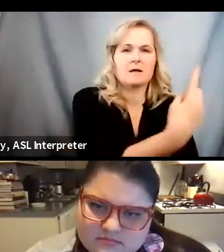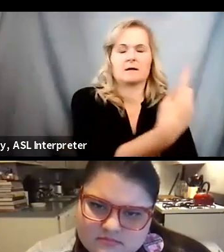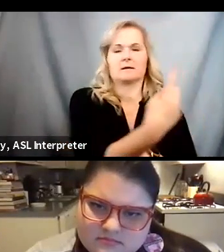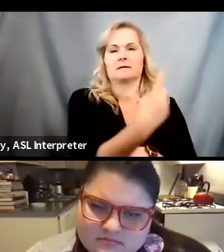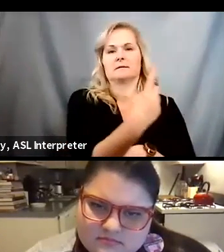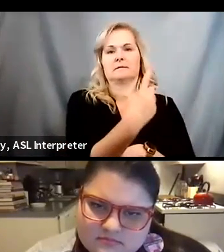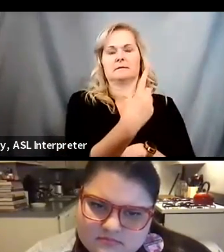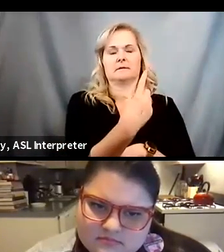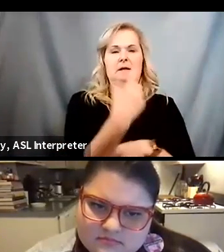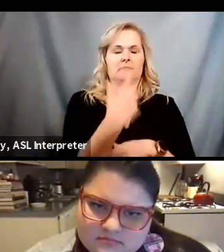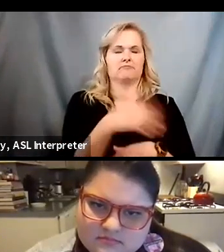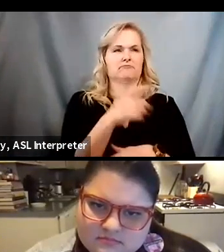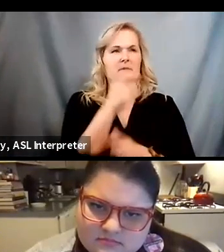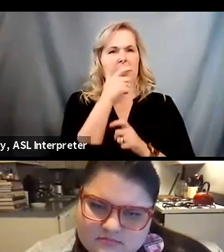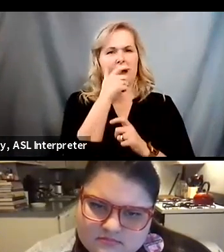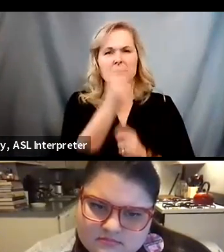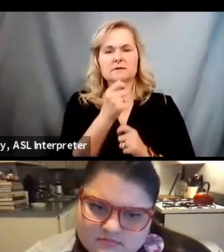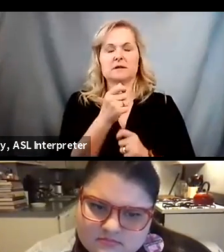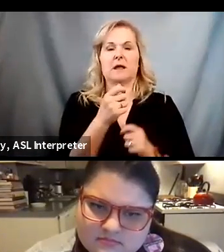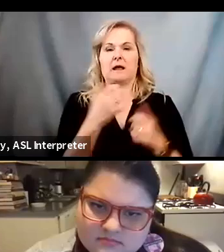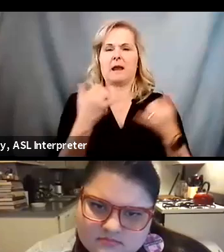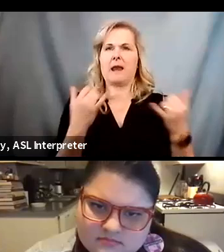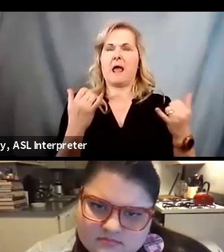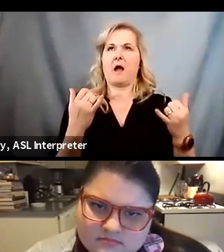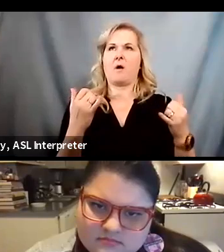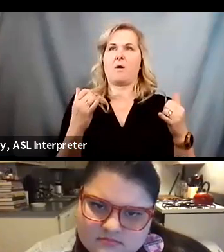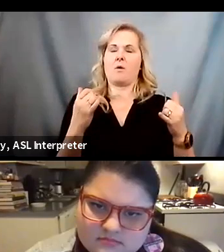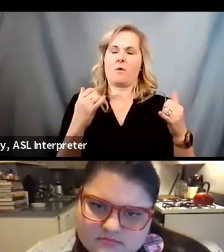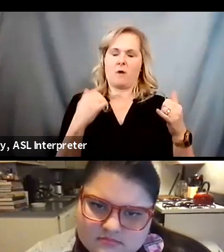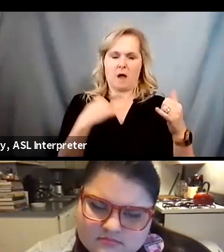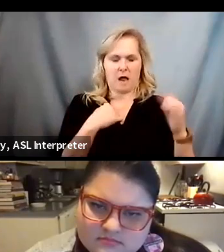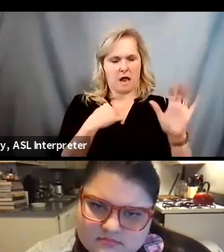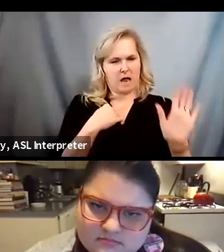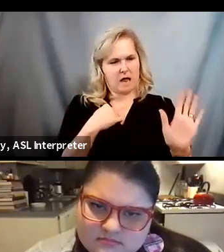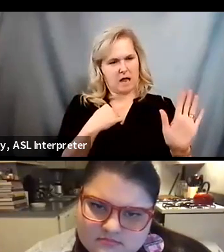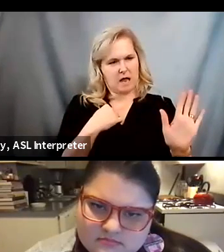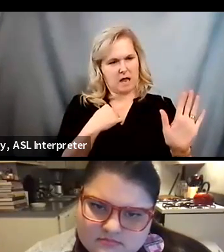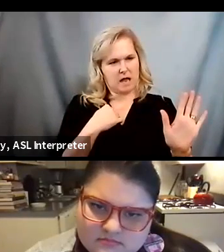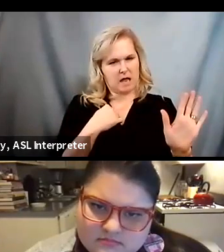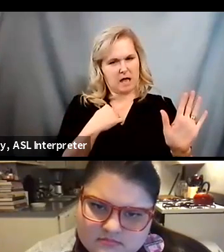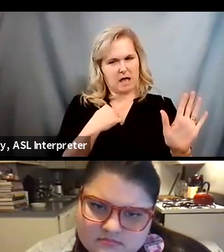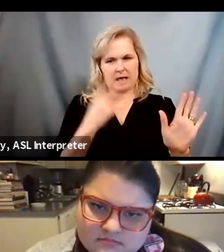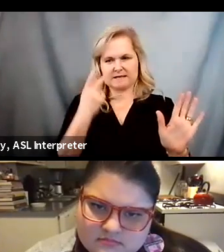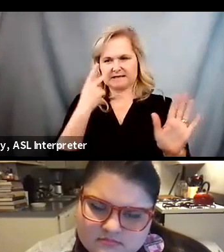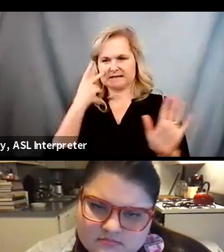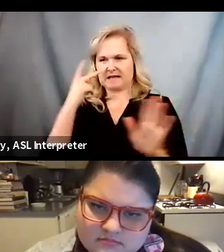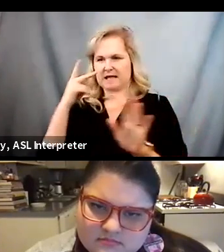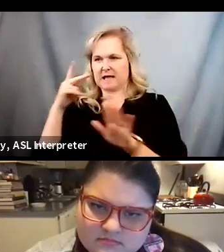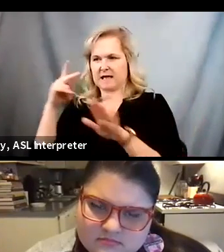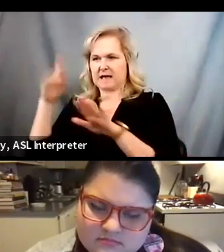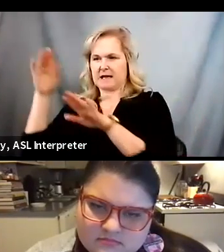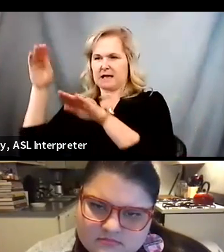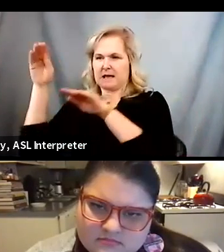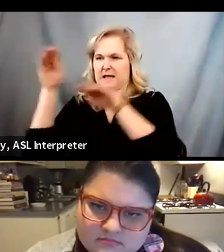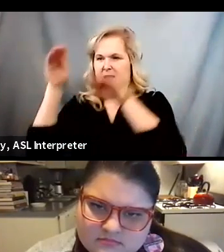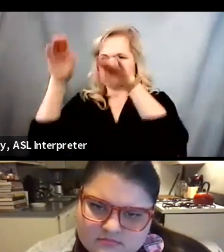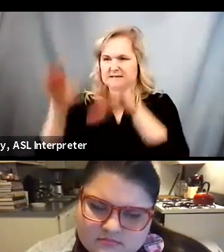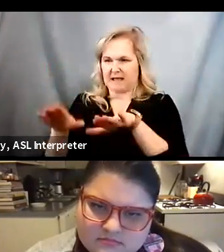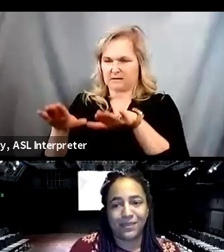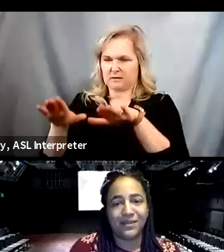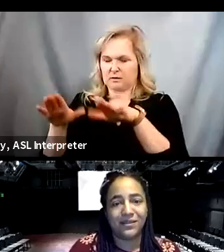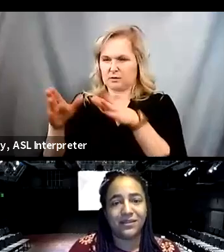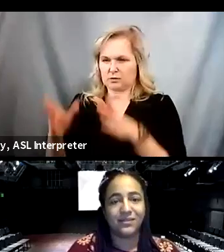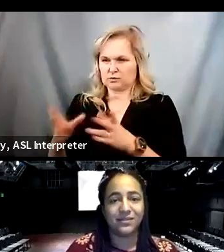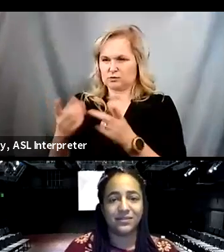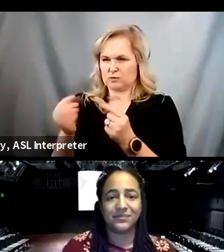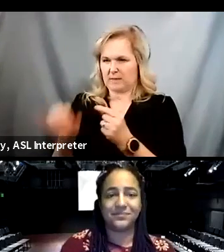So that's very interesting. So now I'm almost shocked. I'm not shocked when I see settlers doing it. And often some of